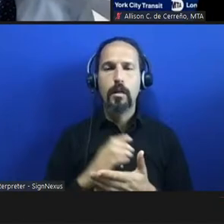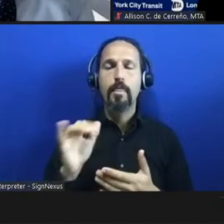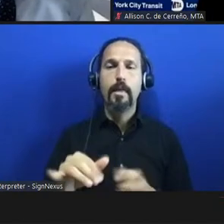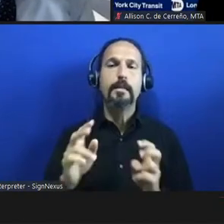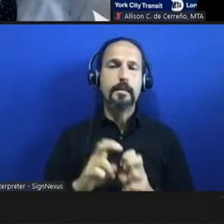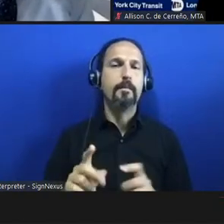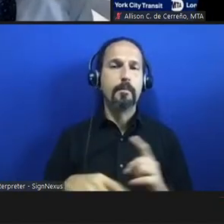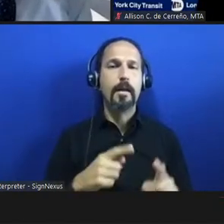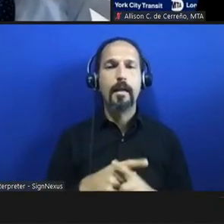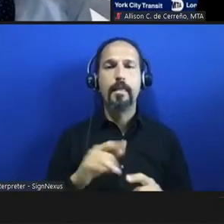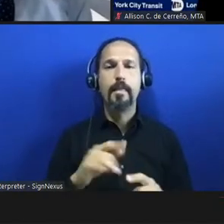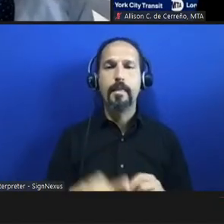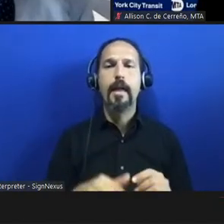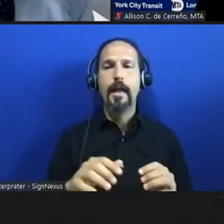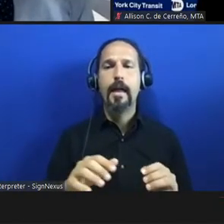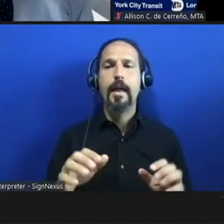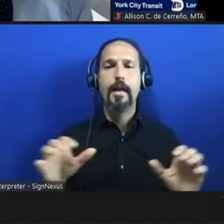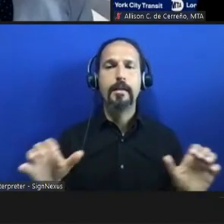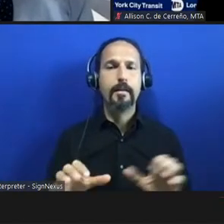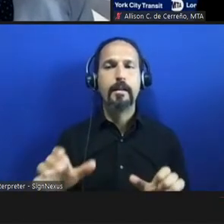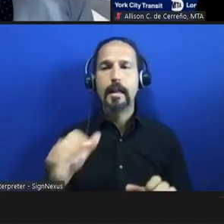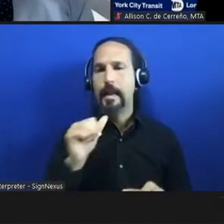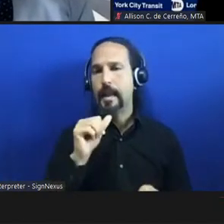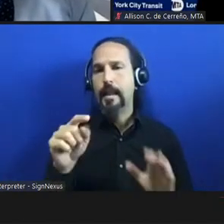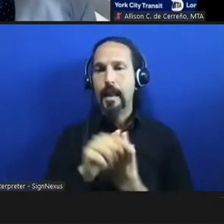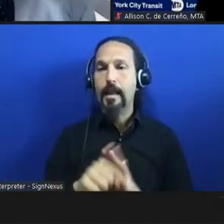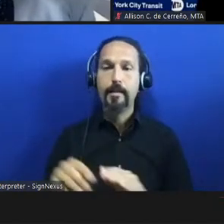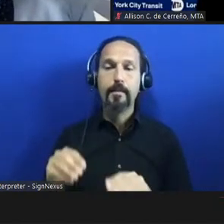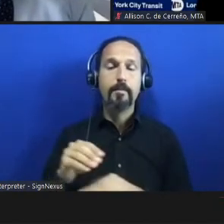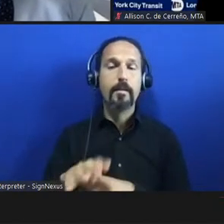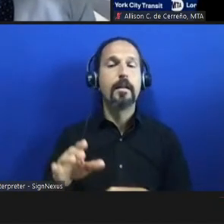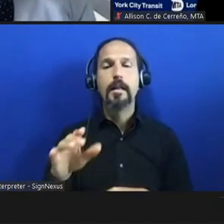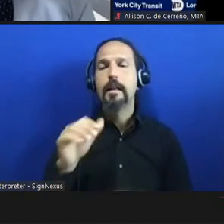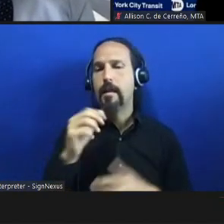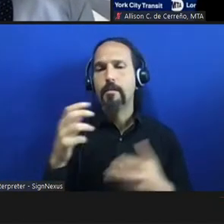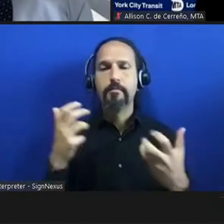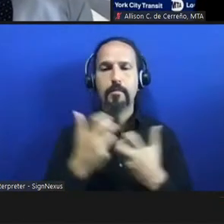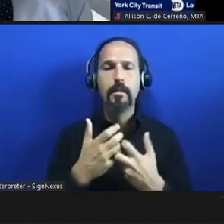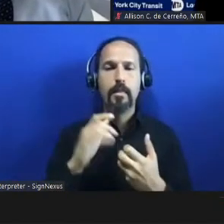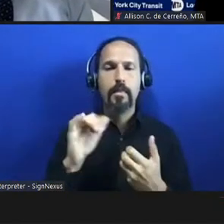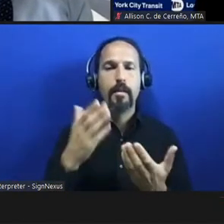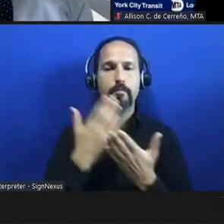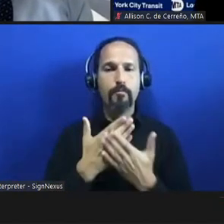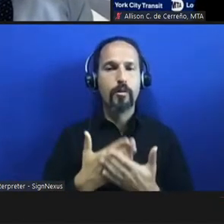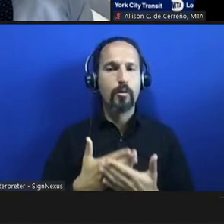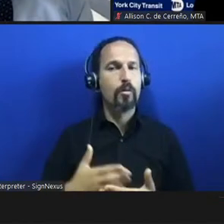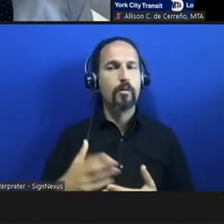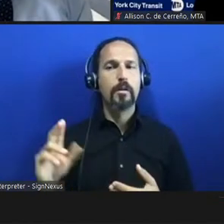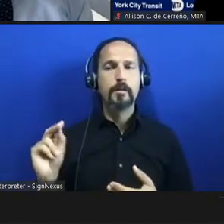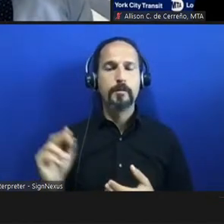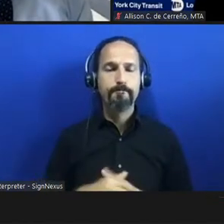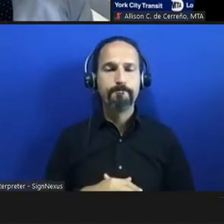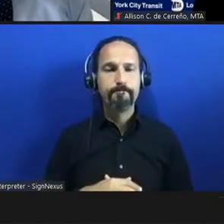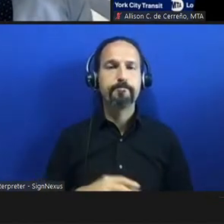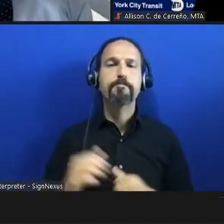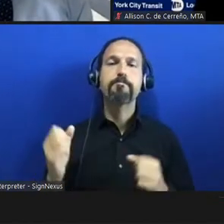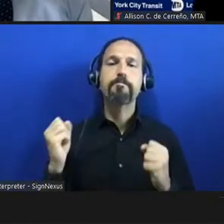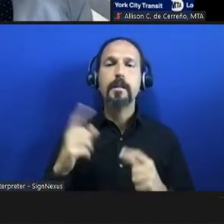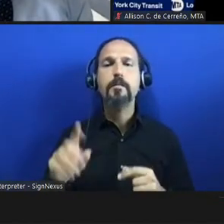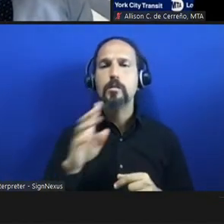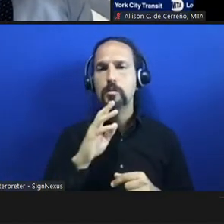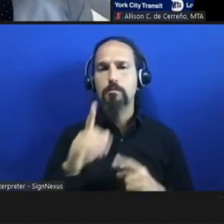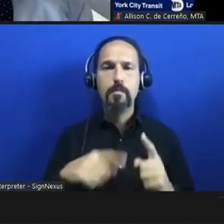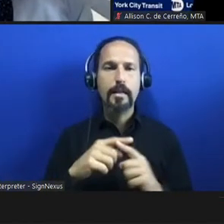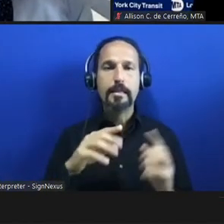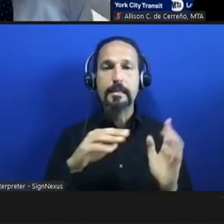that economic activity will not be negatively impacted is simply not compatible with this proven principle many have spoken about